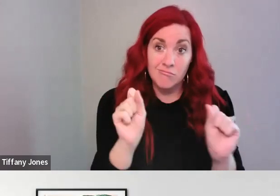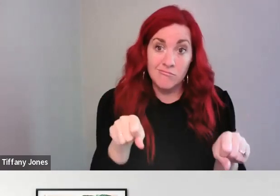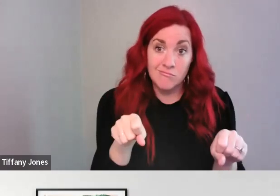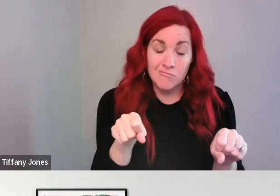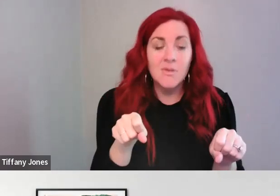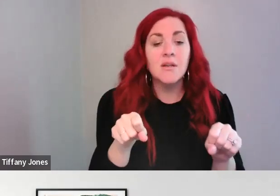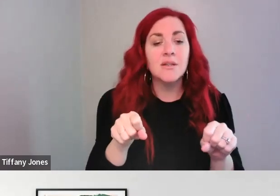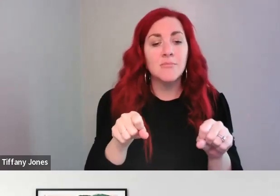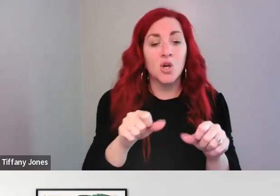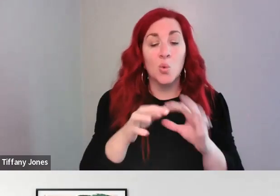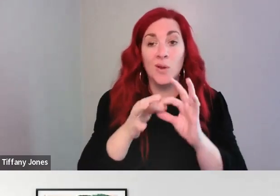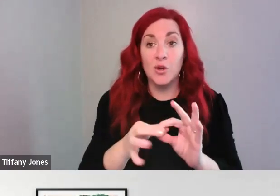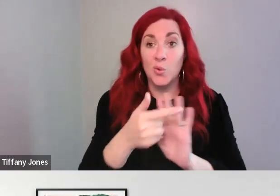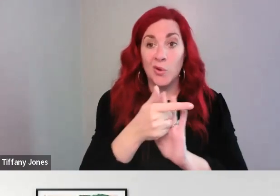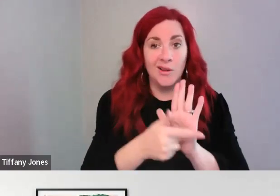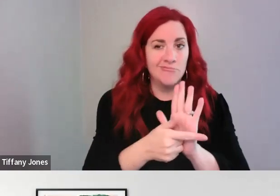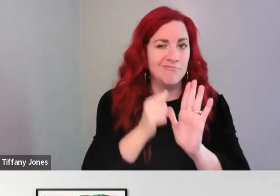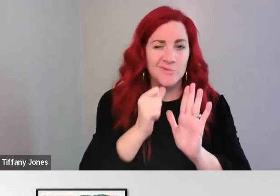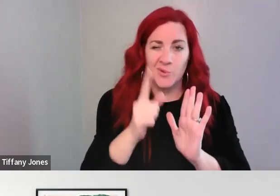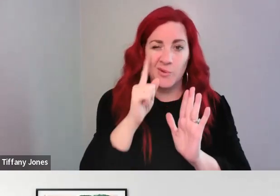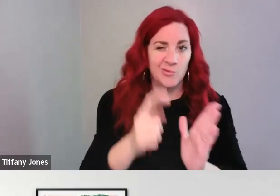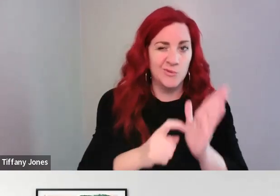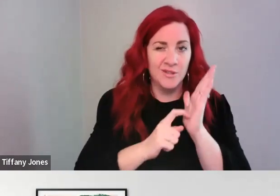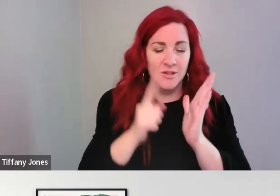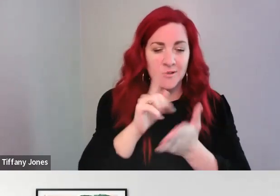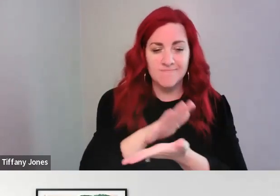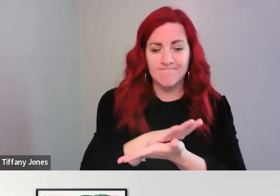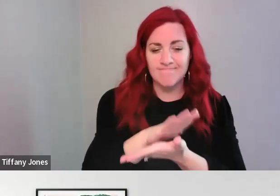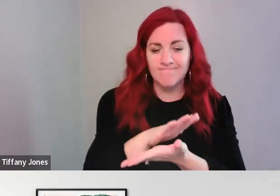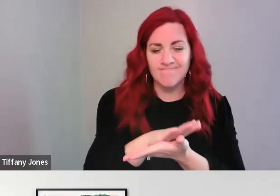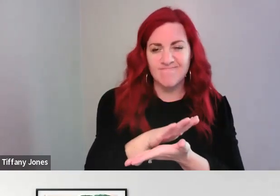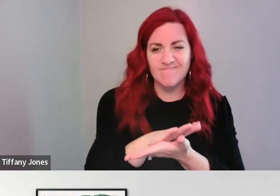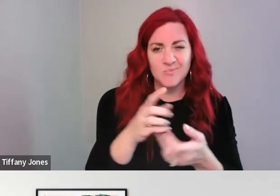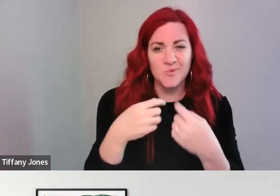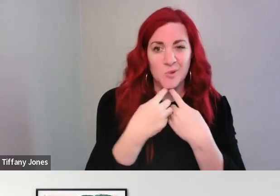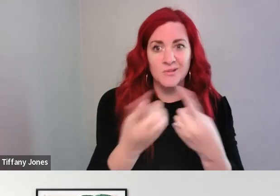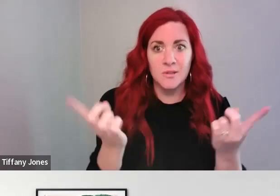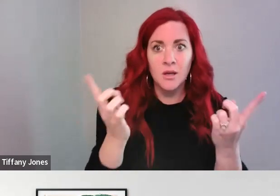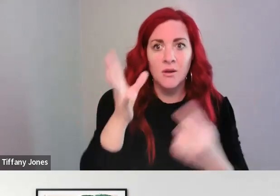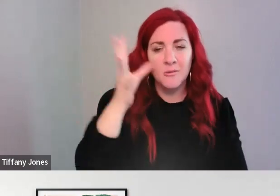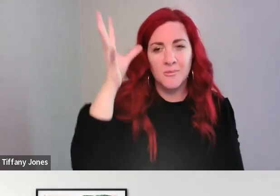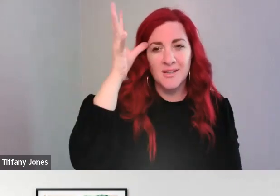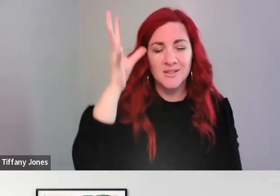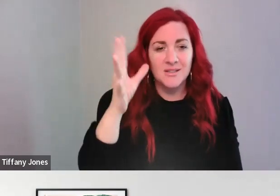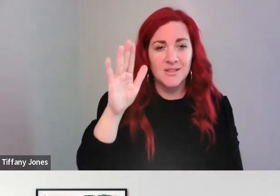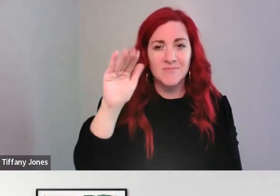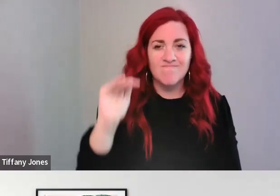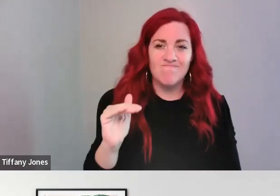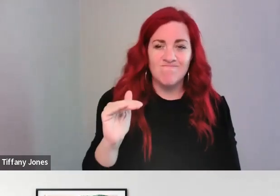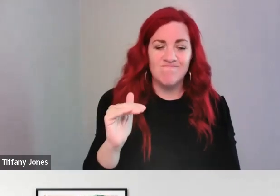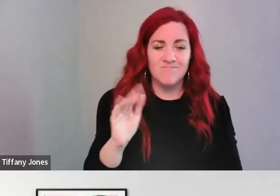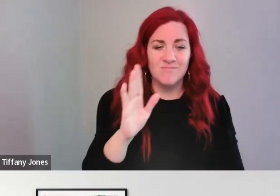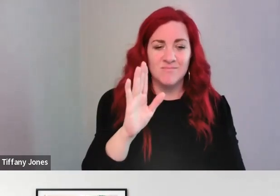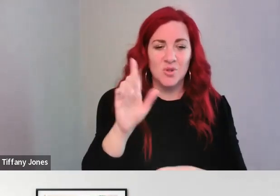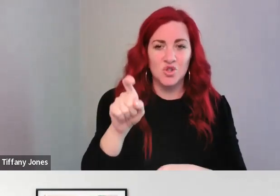the statutes, as far as I know. I don't think there's a requirement for schools to tell parents their children are entitled to a